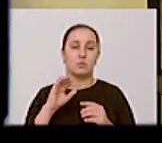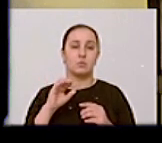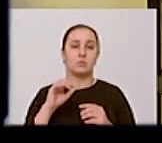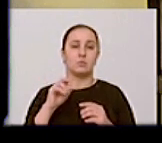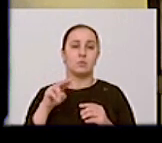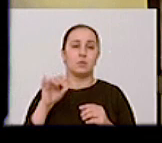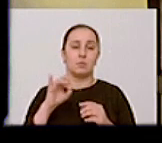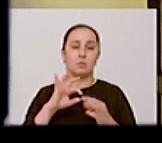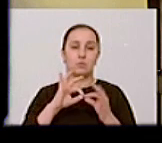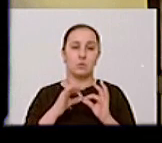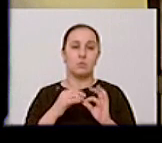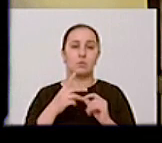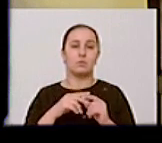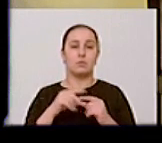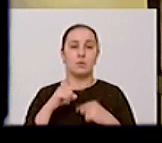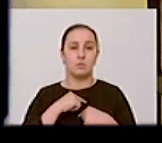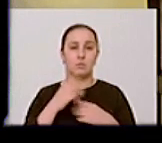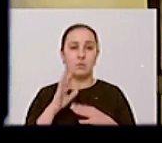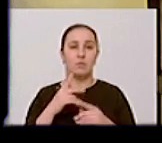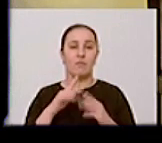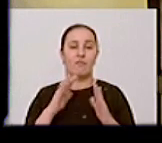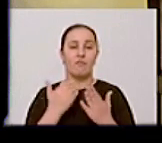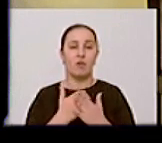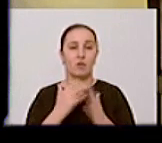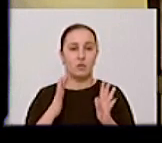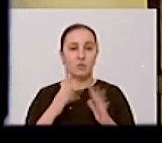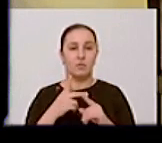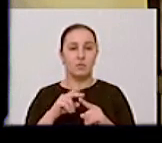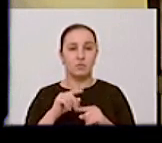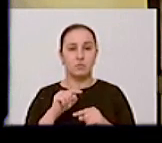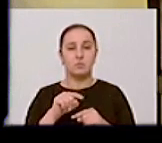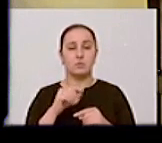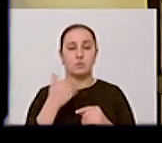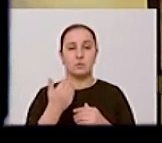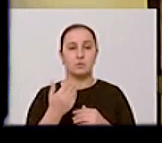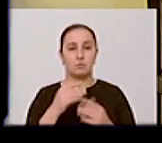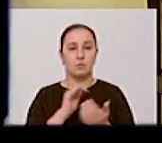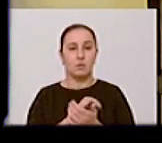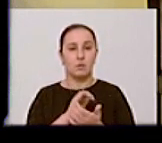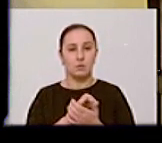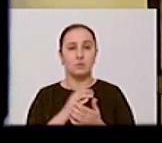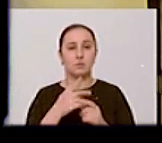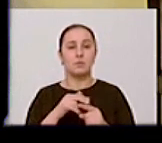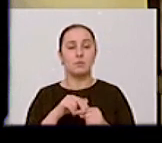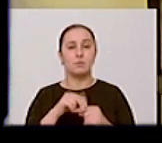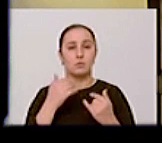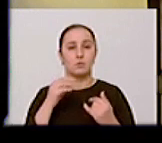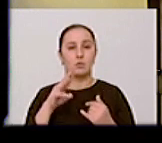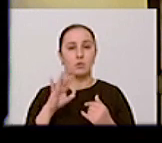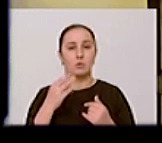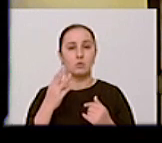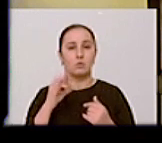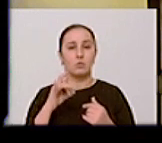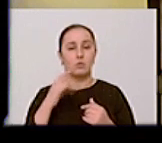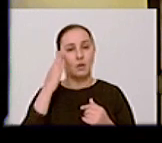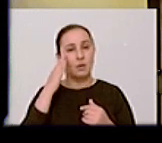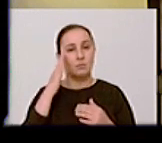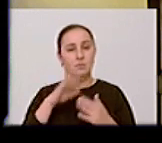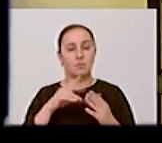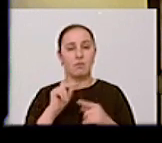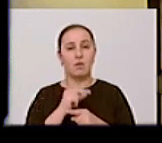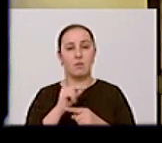qismiga ham yetib keldik. Voqealar rivoji siz uchun tanish. Demak, Toshmurod ilmsizlik